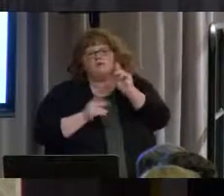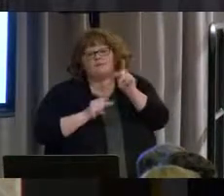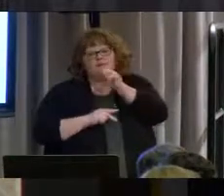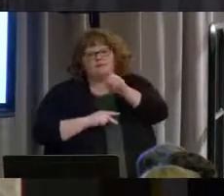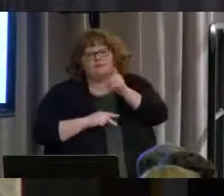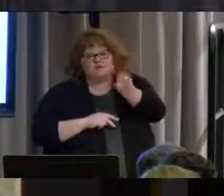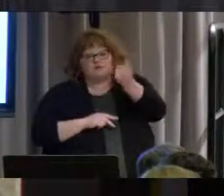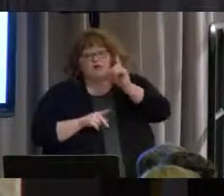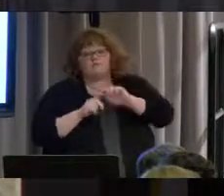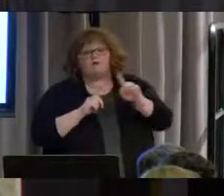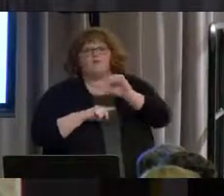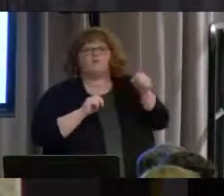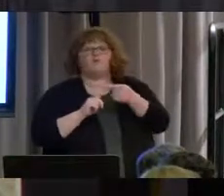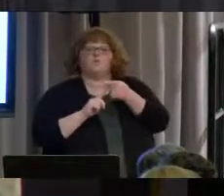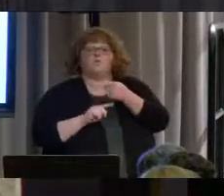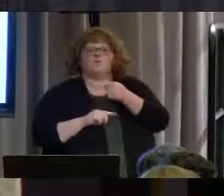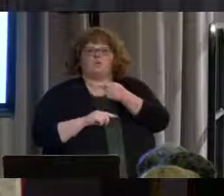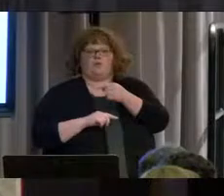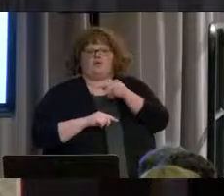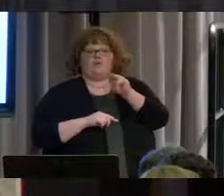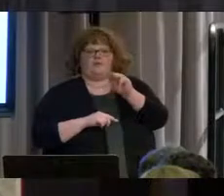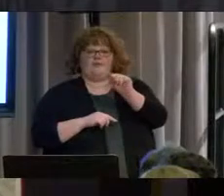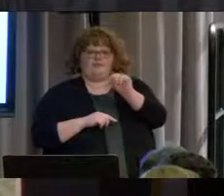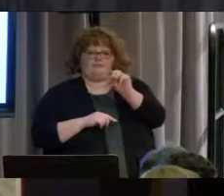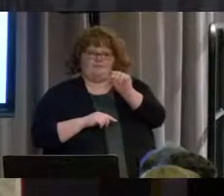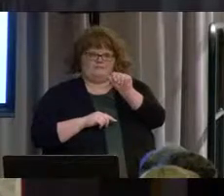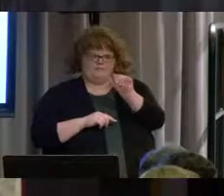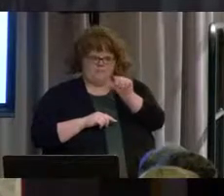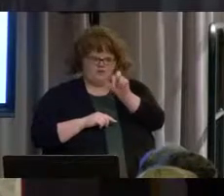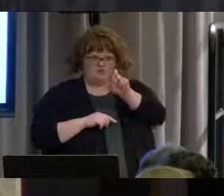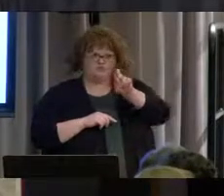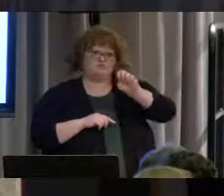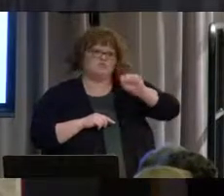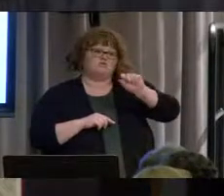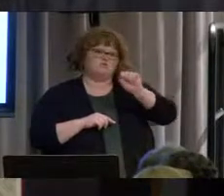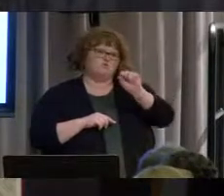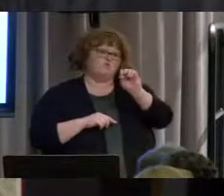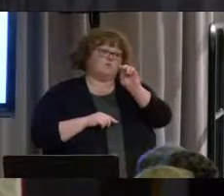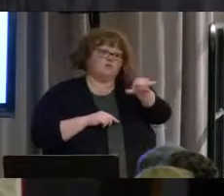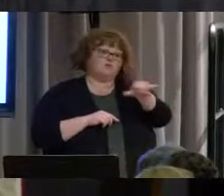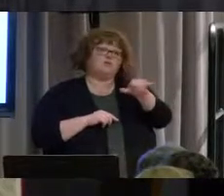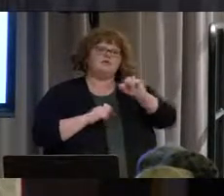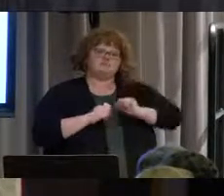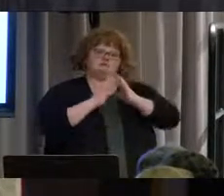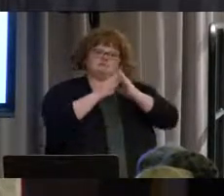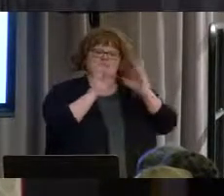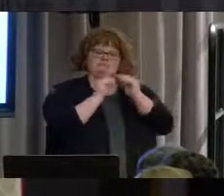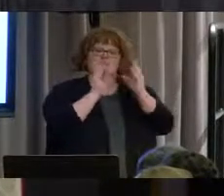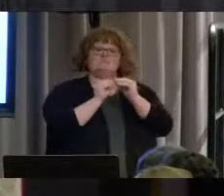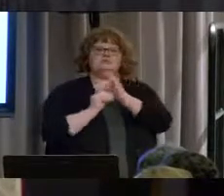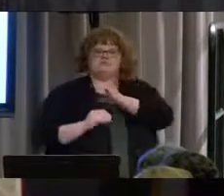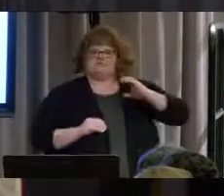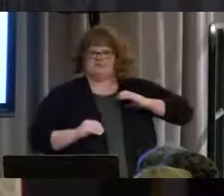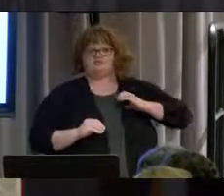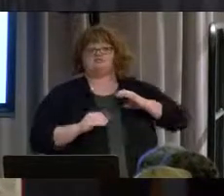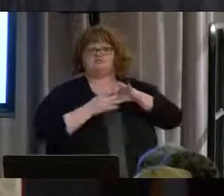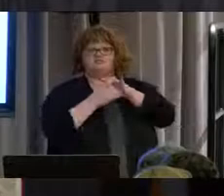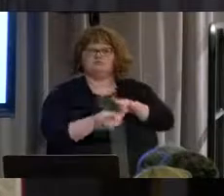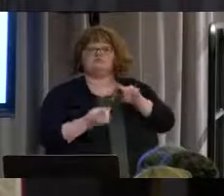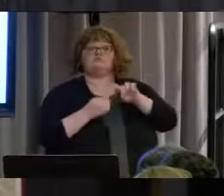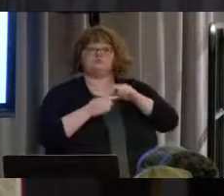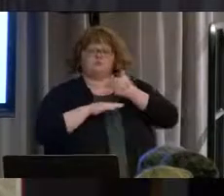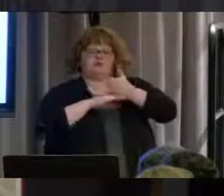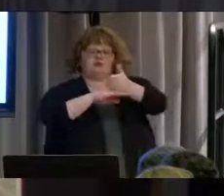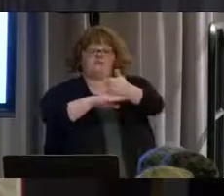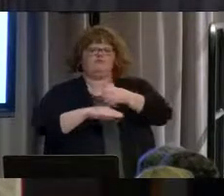so when Mayor Stoney asked us to have the commission about Monument Avenue, he gave a fiery speech, but then